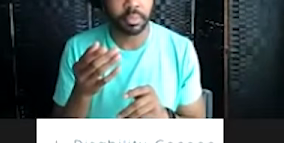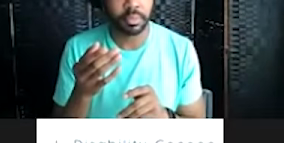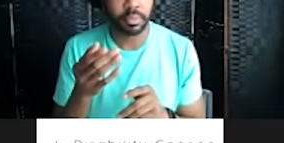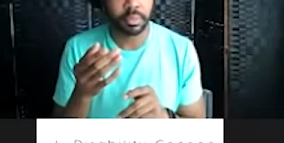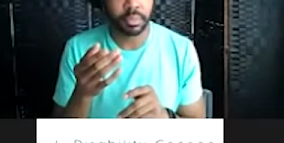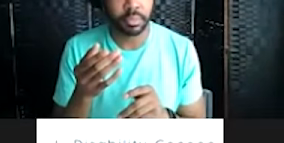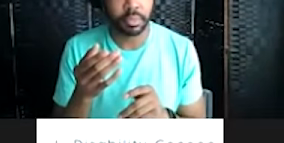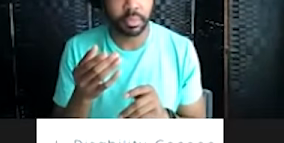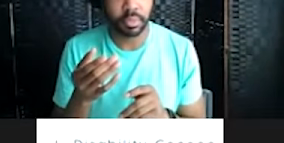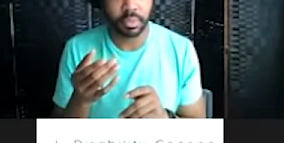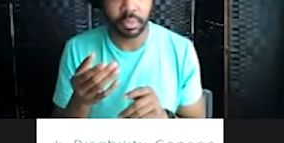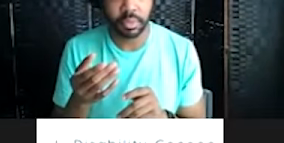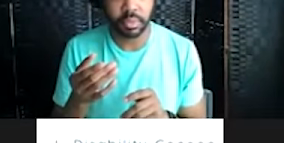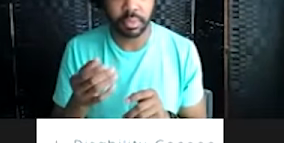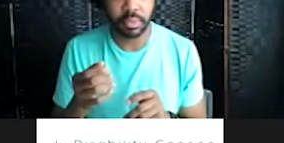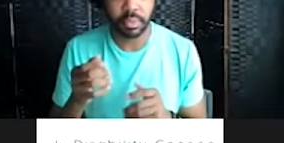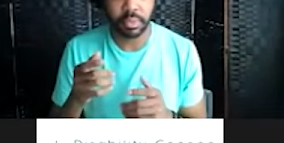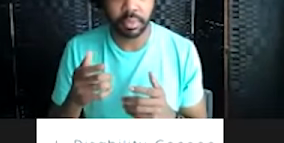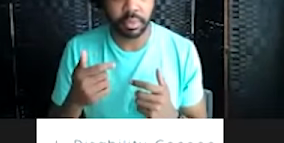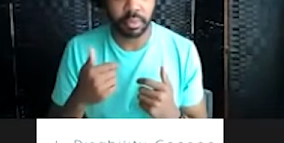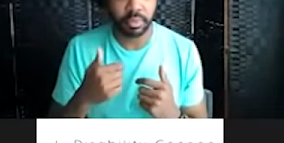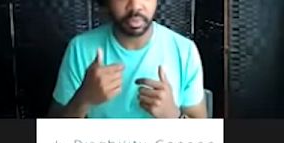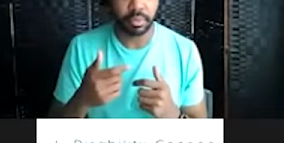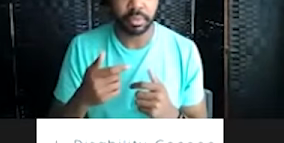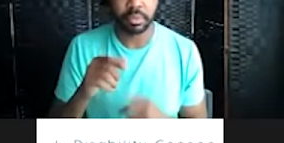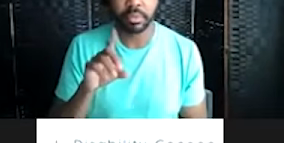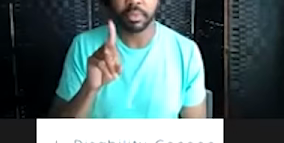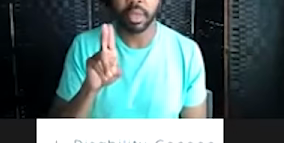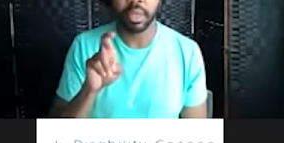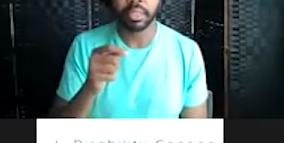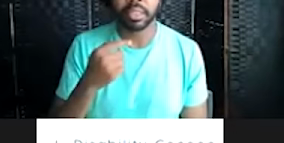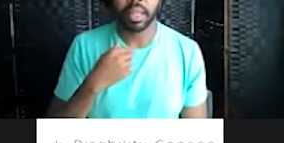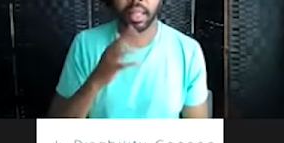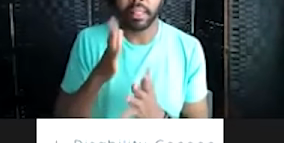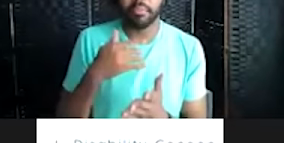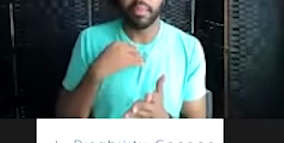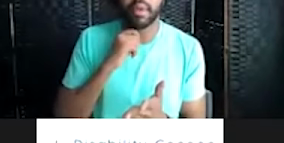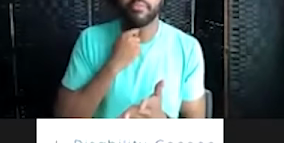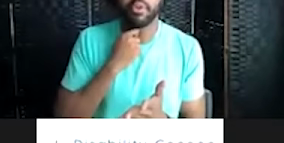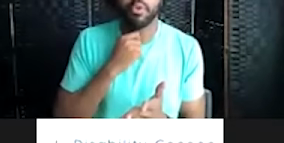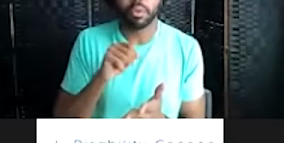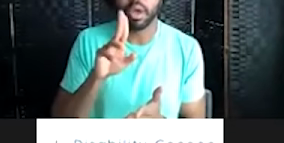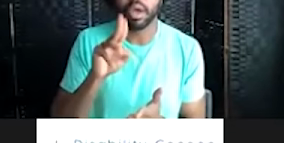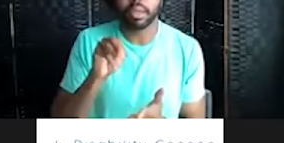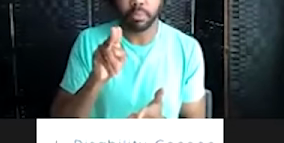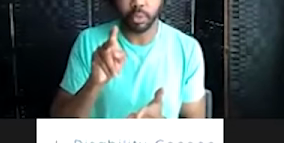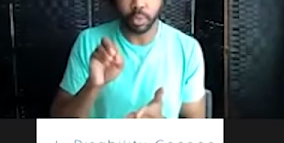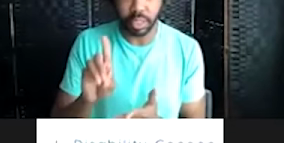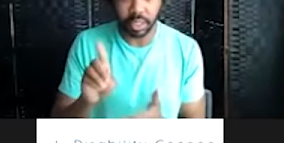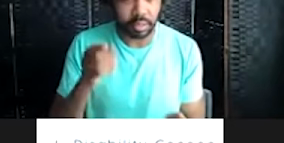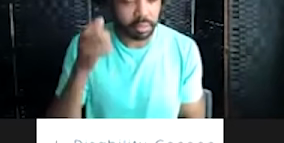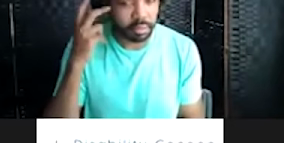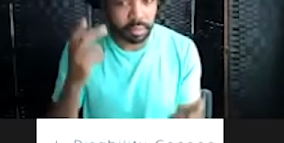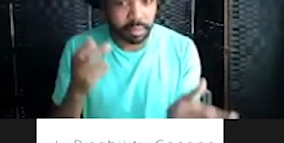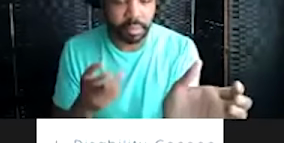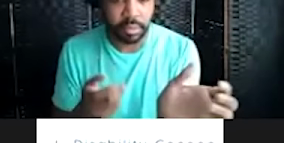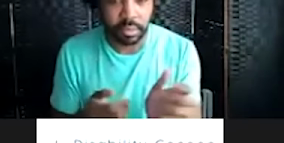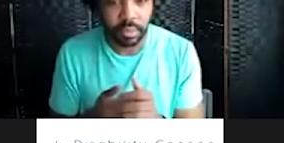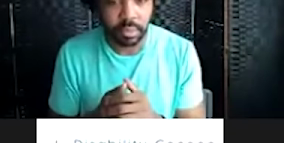microphone unmuted. So. And Okay. fell in love with it, developed a passion,